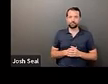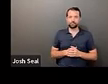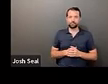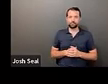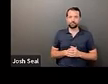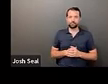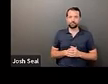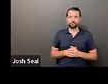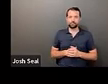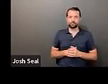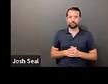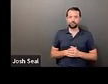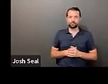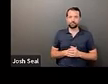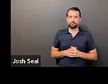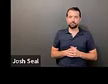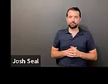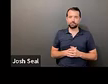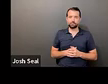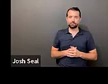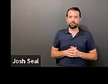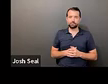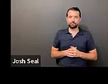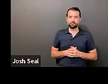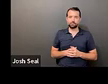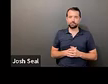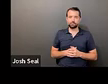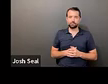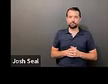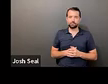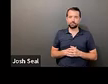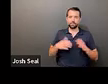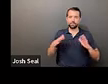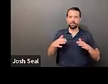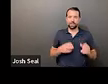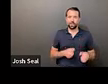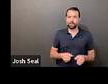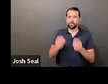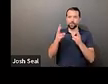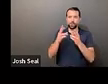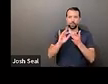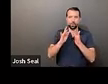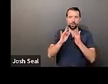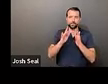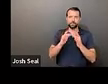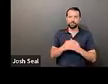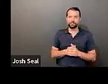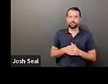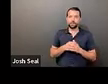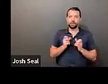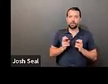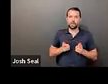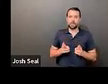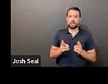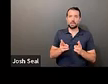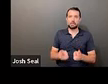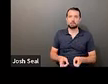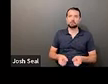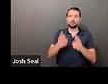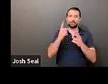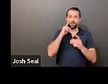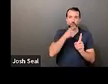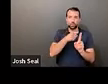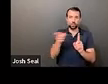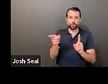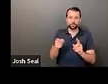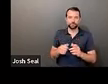And these are not currently up on the website, but we are working frantically to get them up there. And these are just